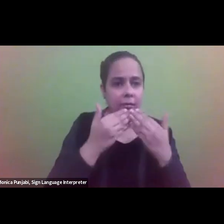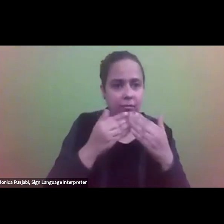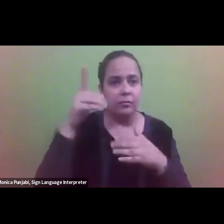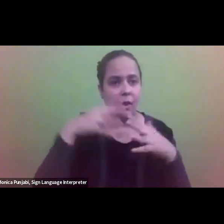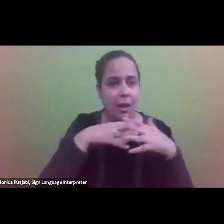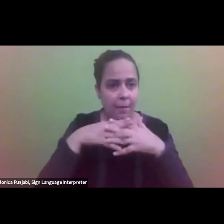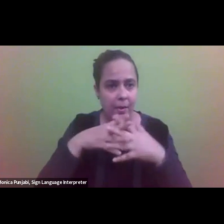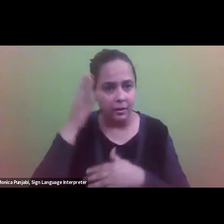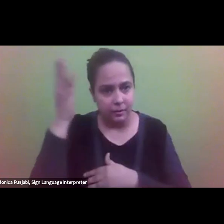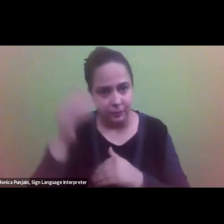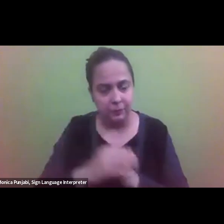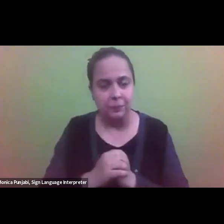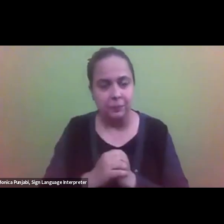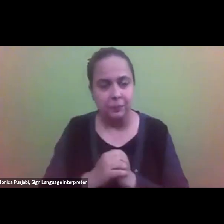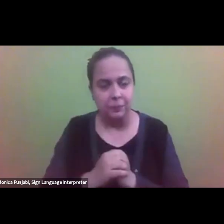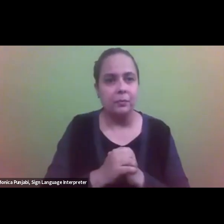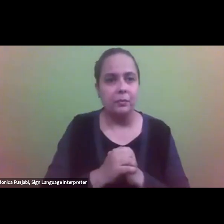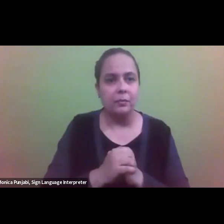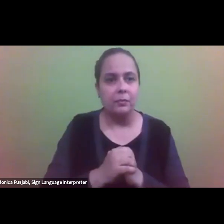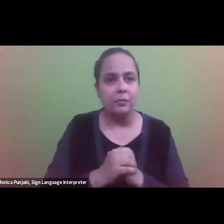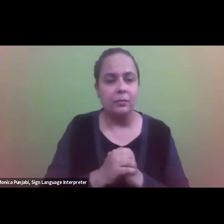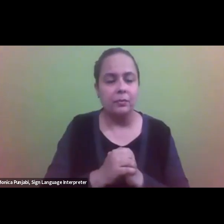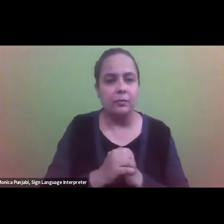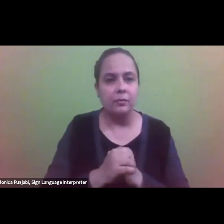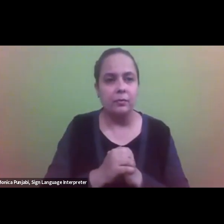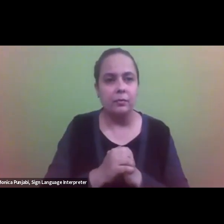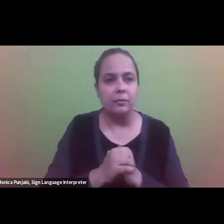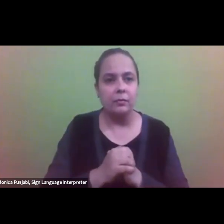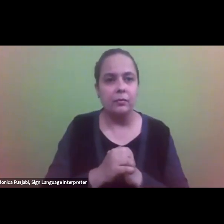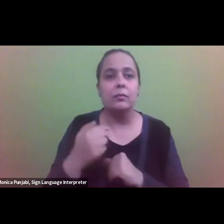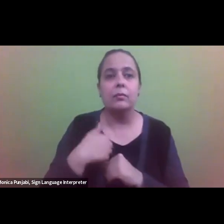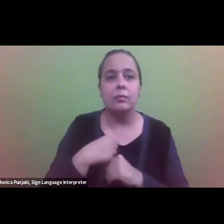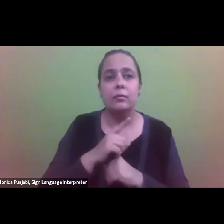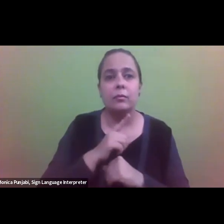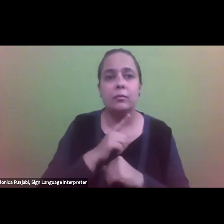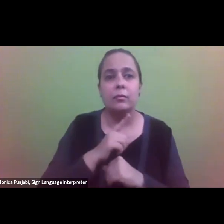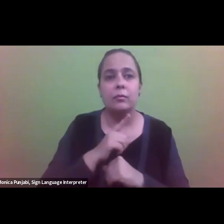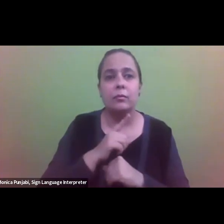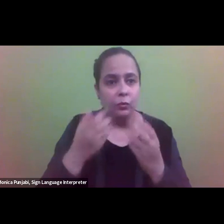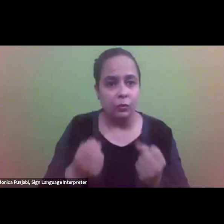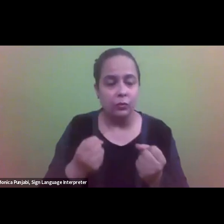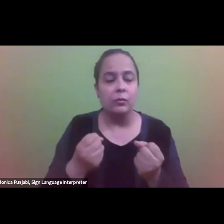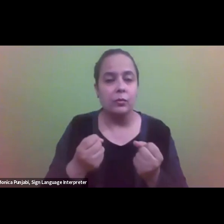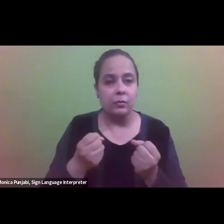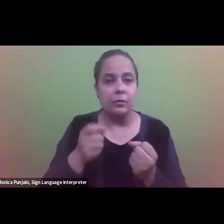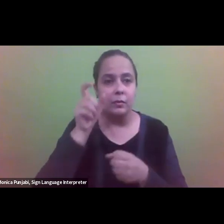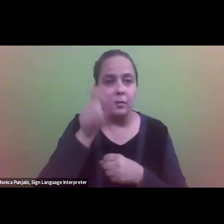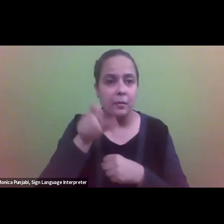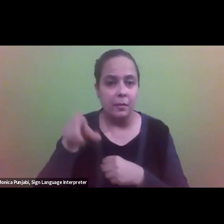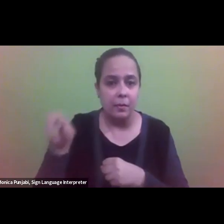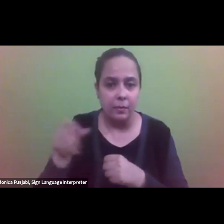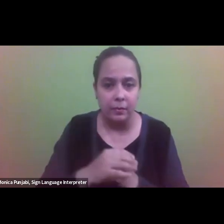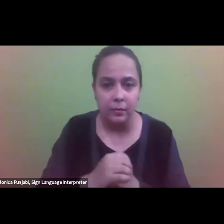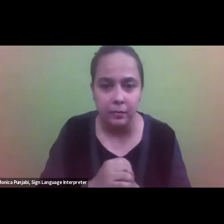from Virginia. He calls Virginia home. So we're really glad to have him, and I'm going to turn things over for welcoming remarks from